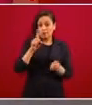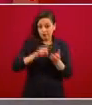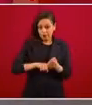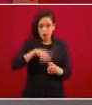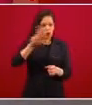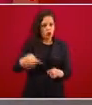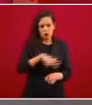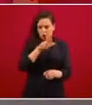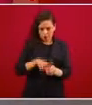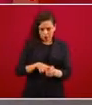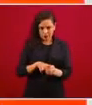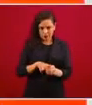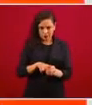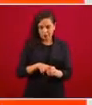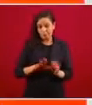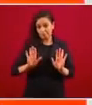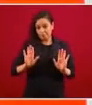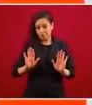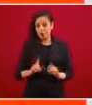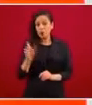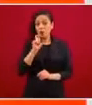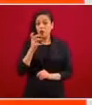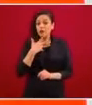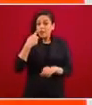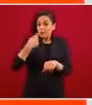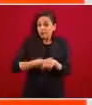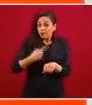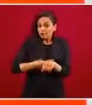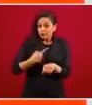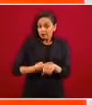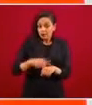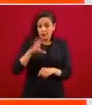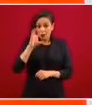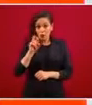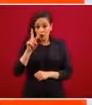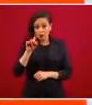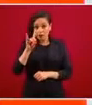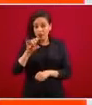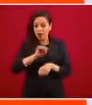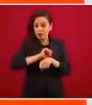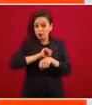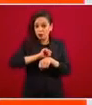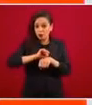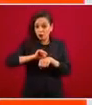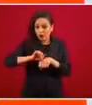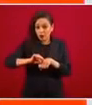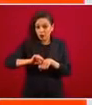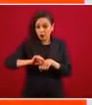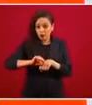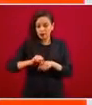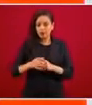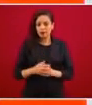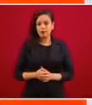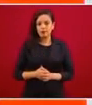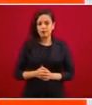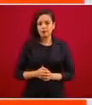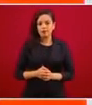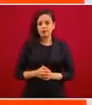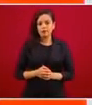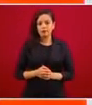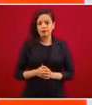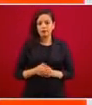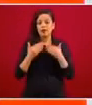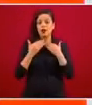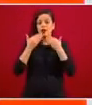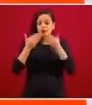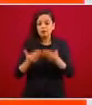then we expel it. This is what happens under normal conditions. If you have COVID, on the mild version of